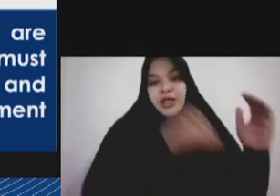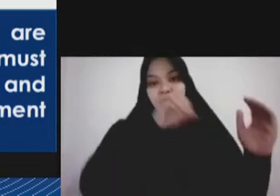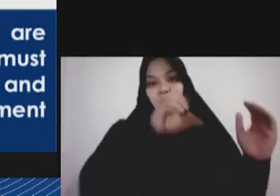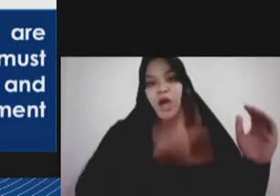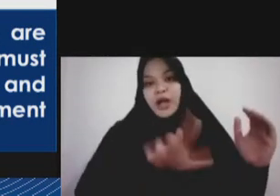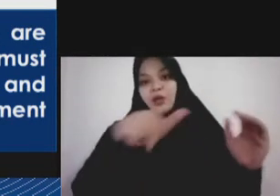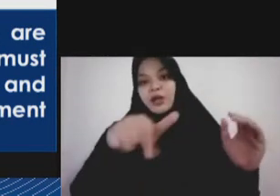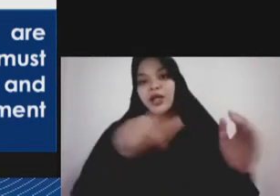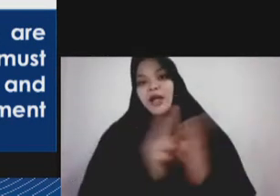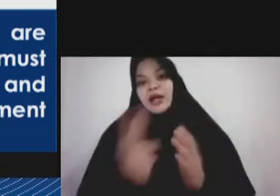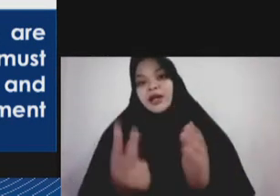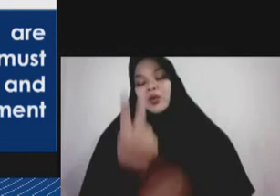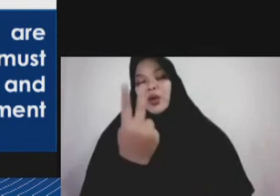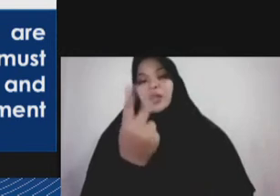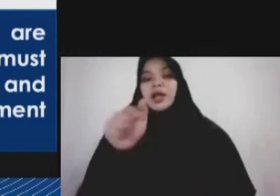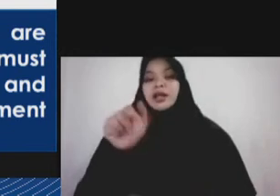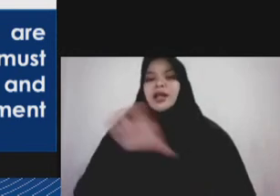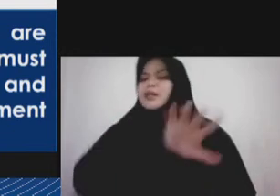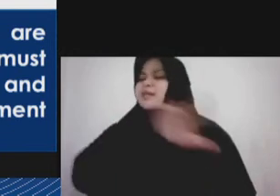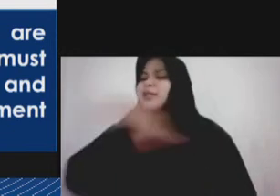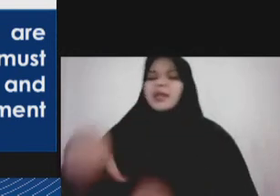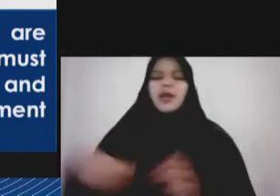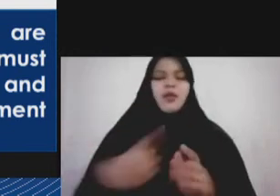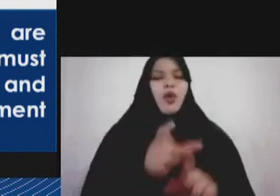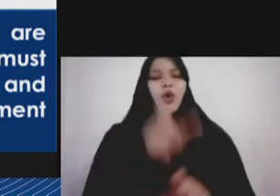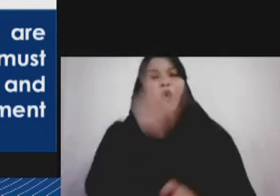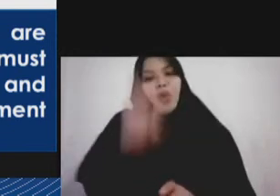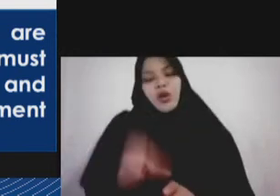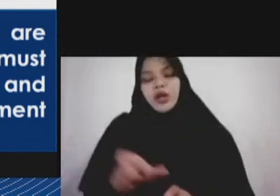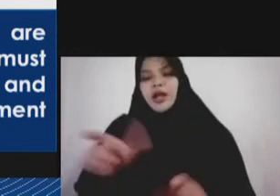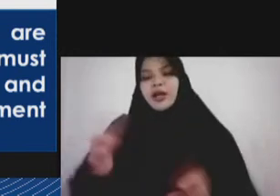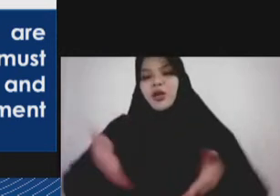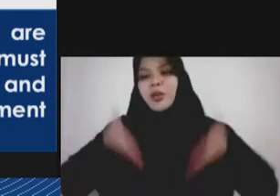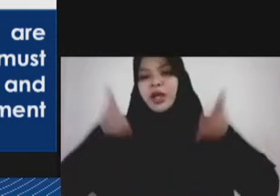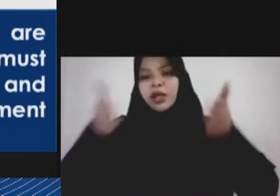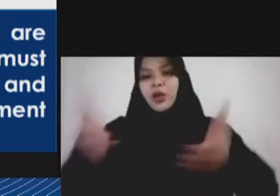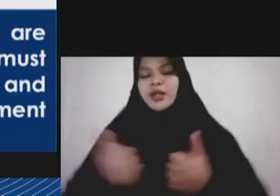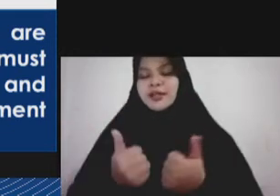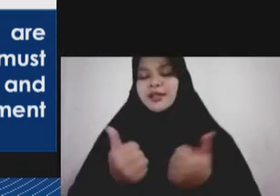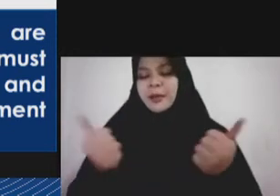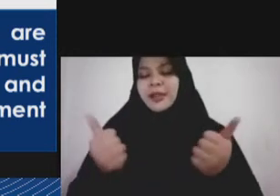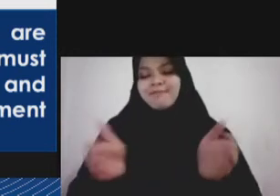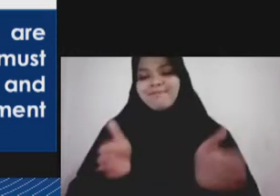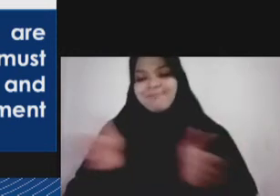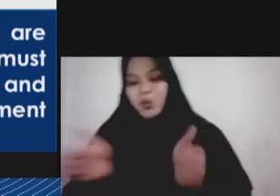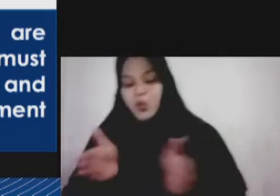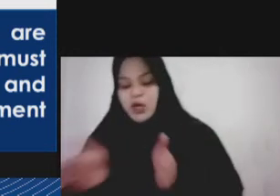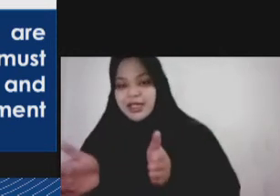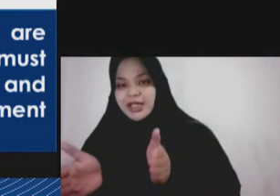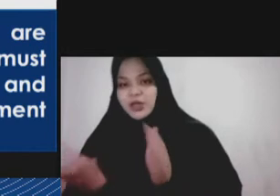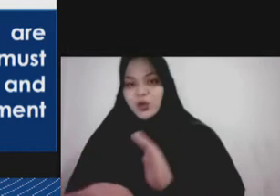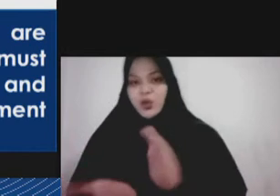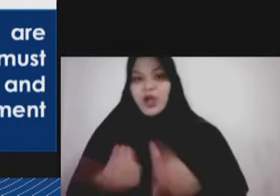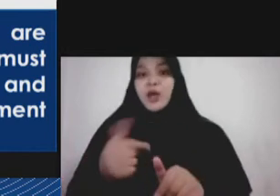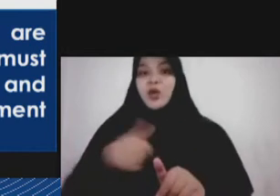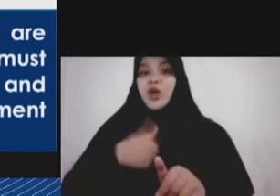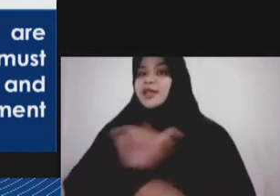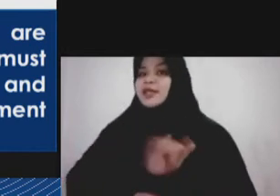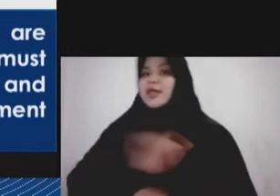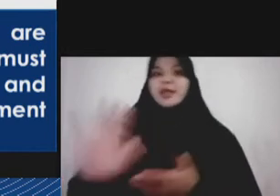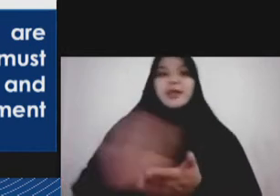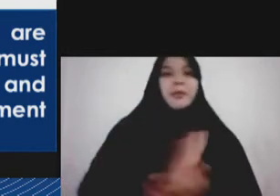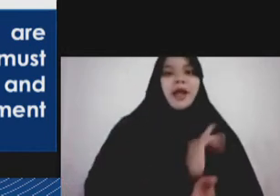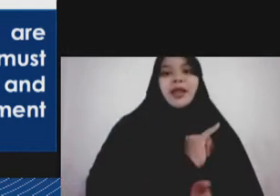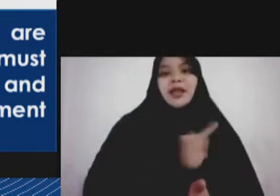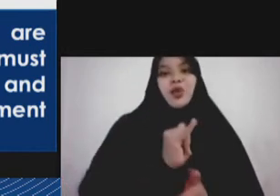paragraph 2, that everyone has the right to get special facilities and treatment to get the same opportunities and